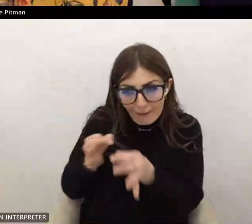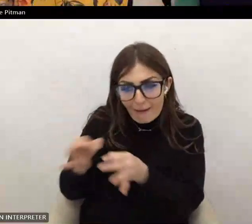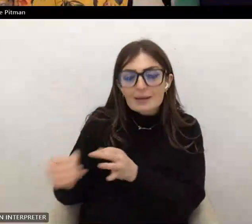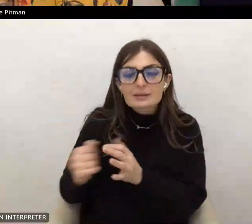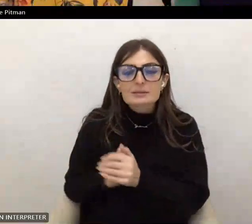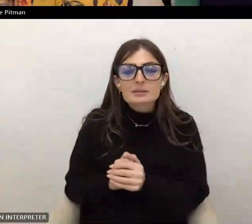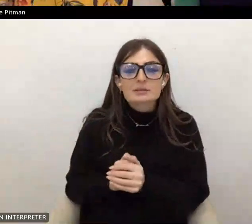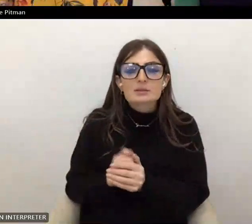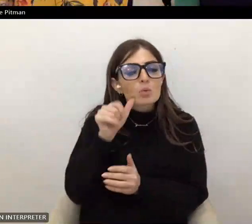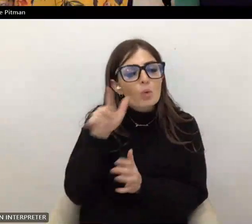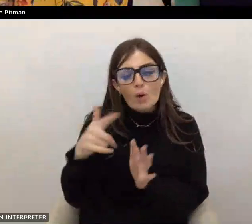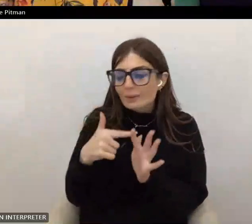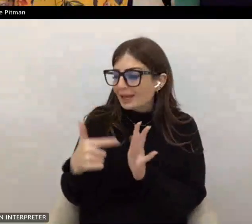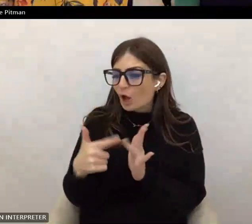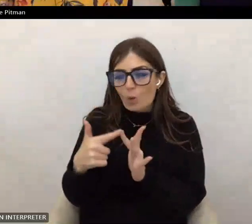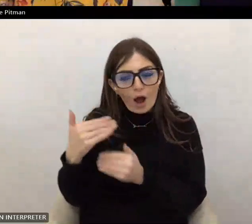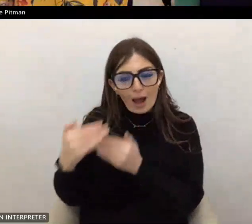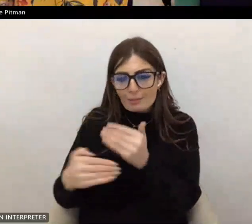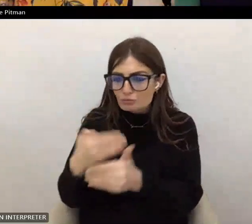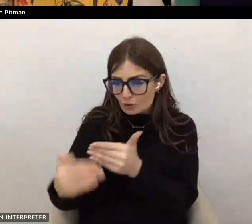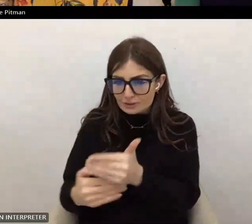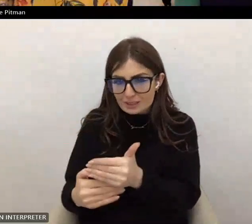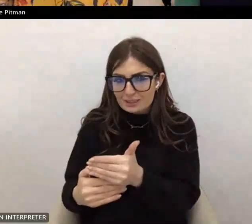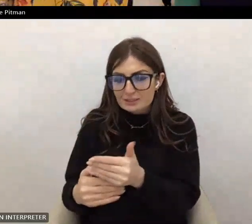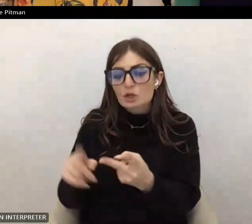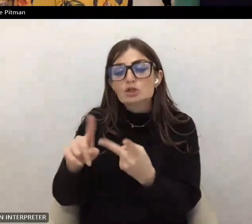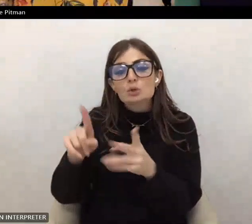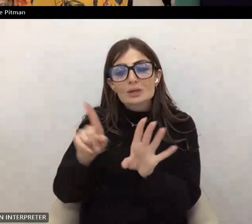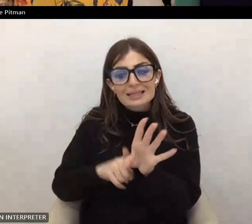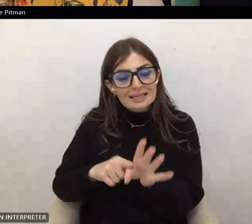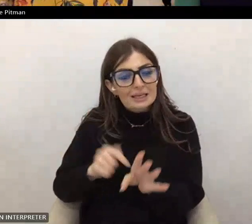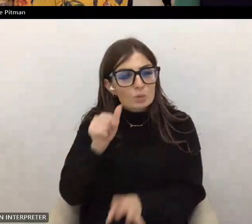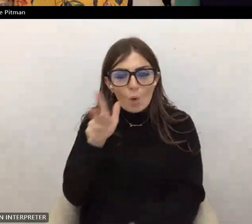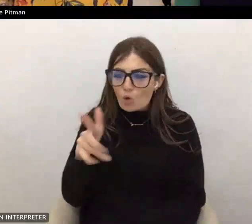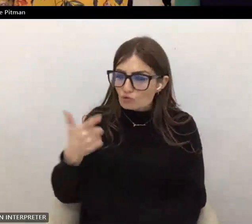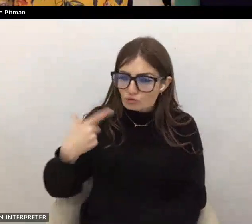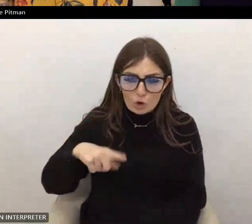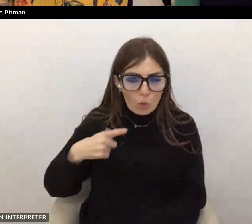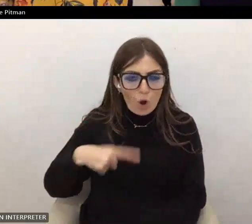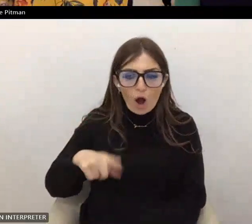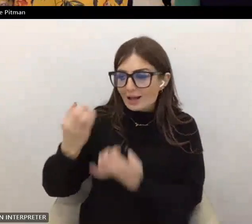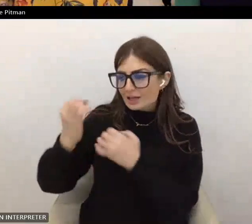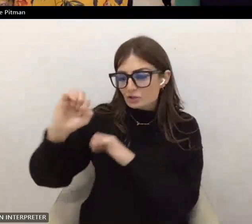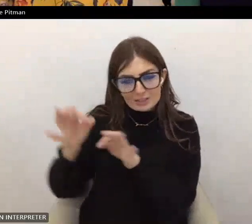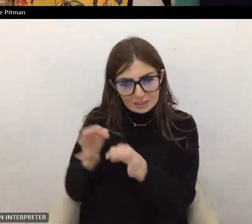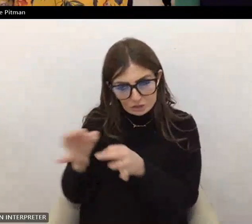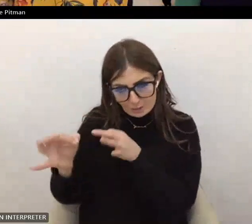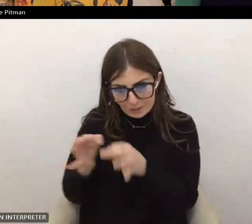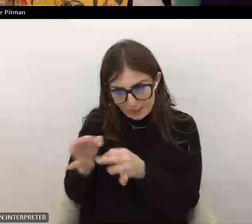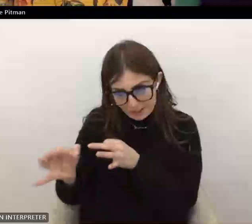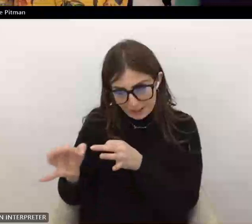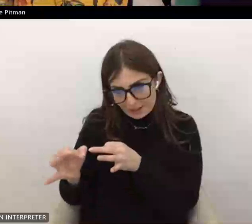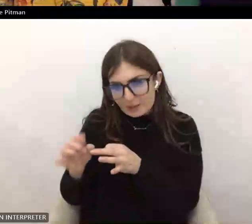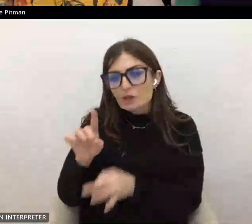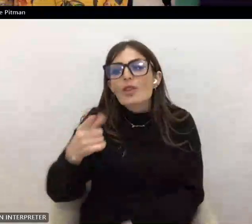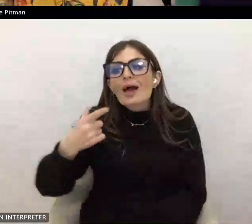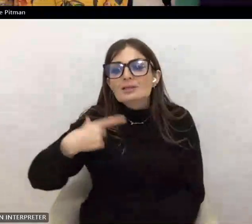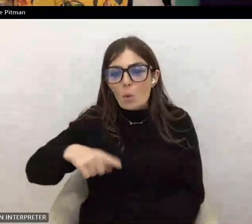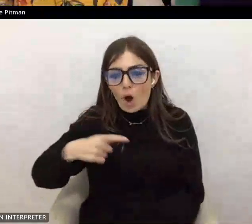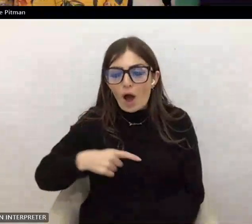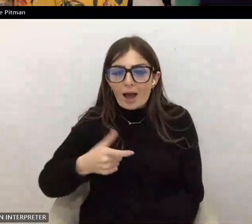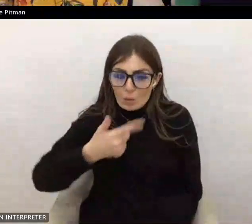an EOI process. 2-year will not require a strategic plan, which is why we